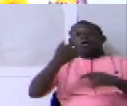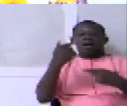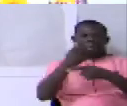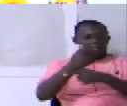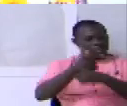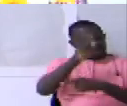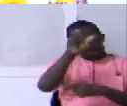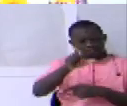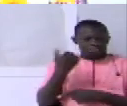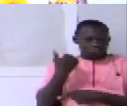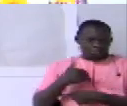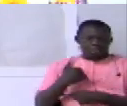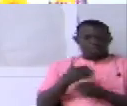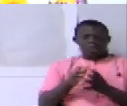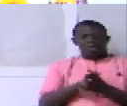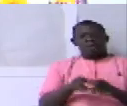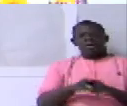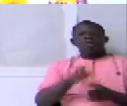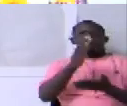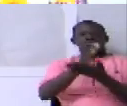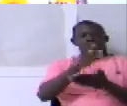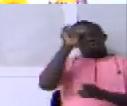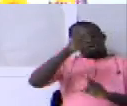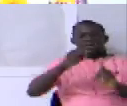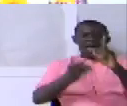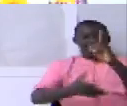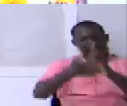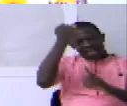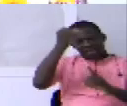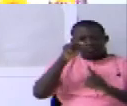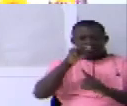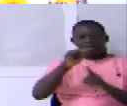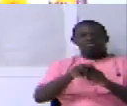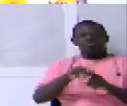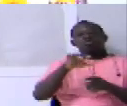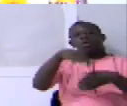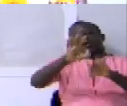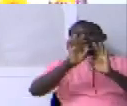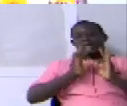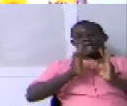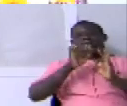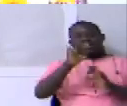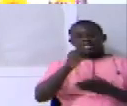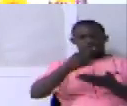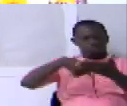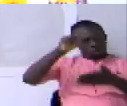Gambians. I supposed to fulfill it by taking it correctly. But